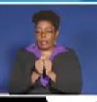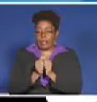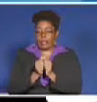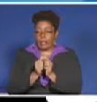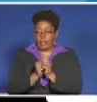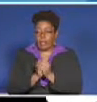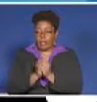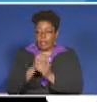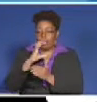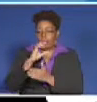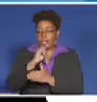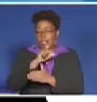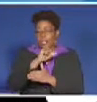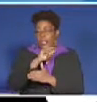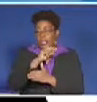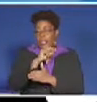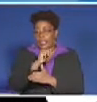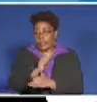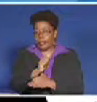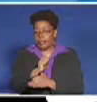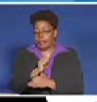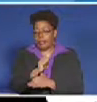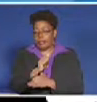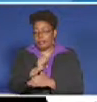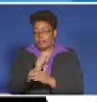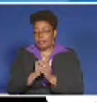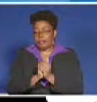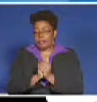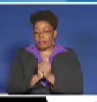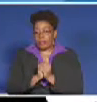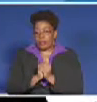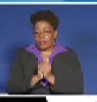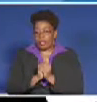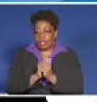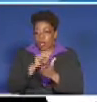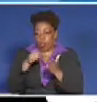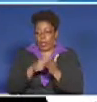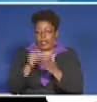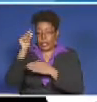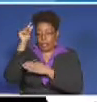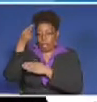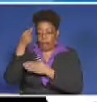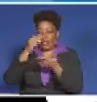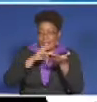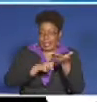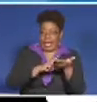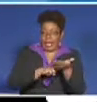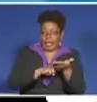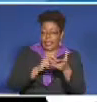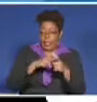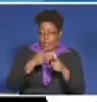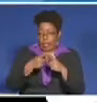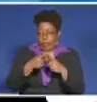coverage, Kalina. It is expected that once the government sign off, it will save them some